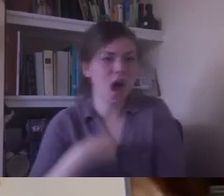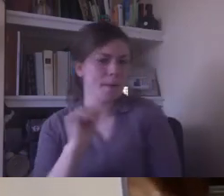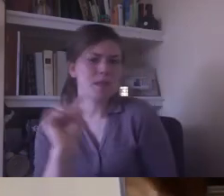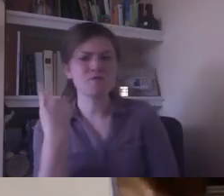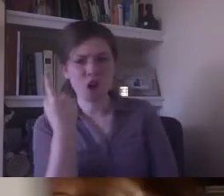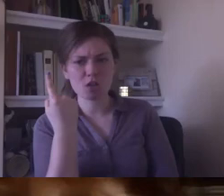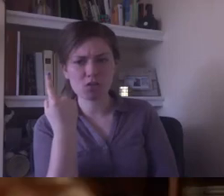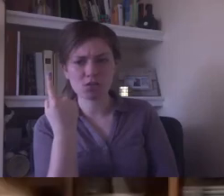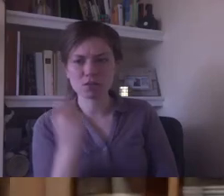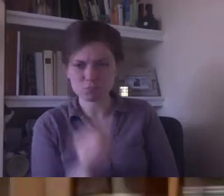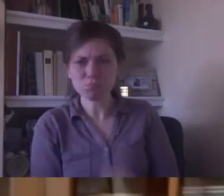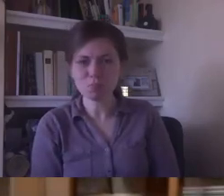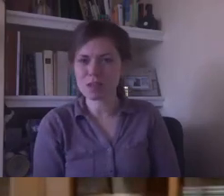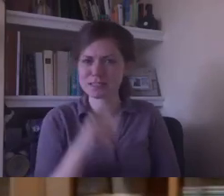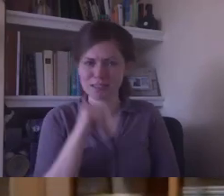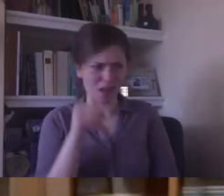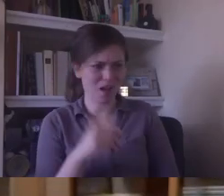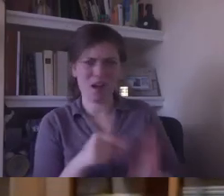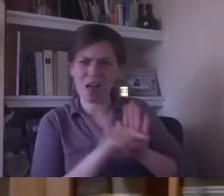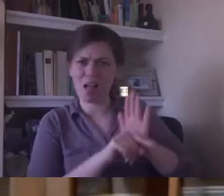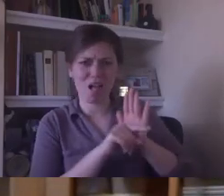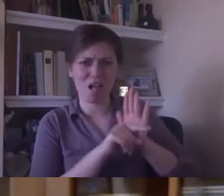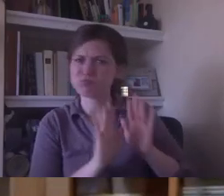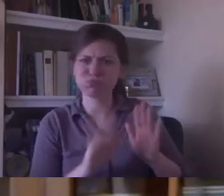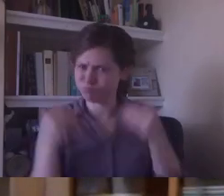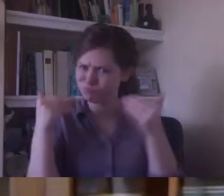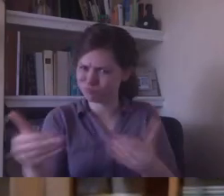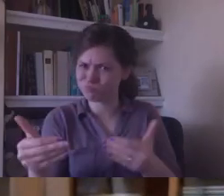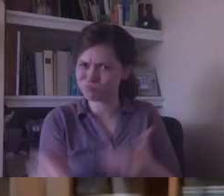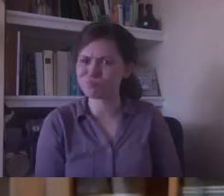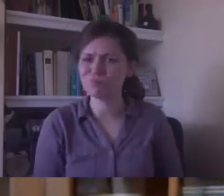shouted. He's not going to let that stop him.